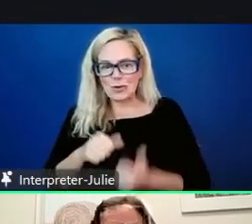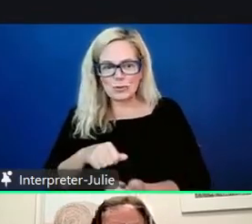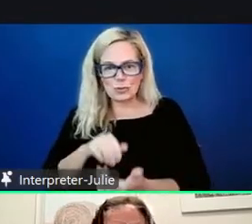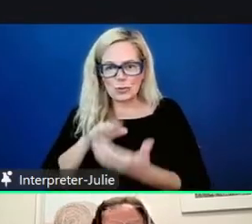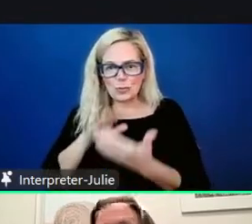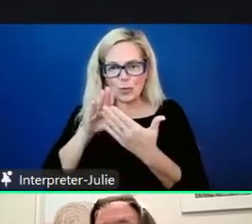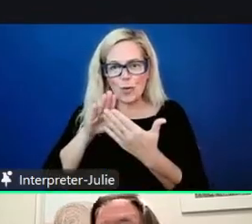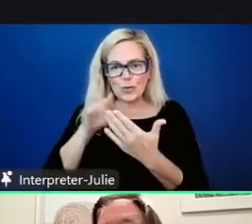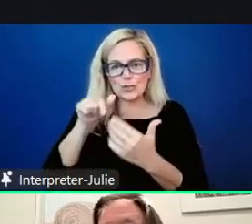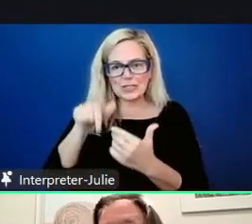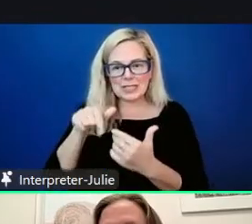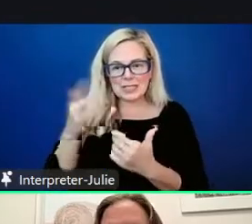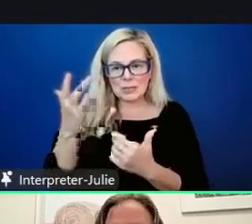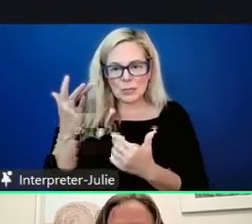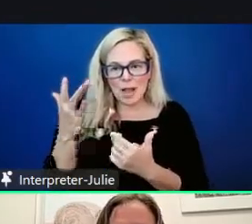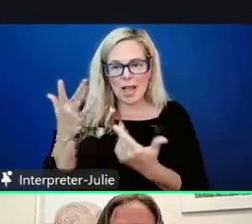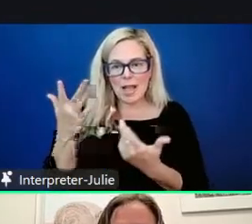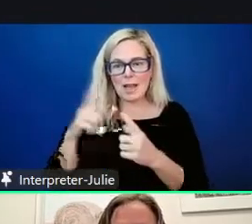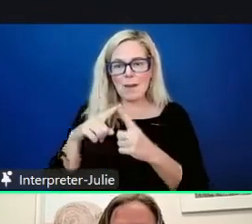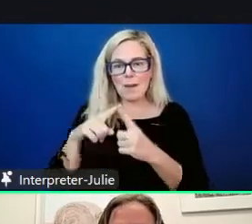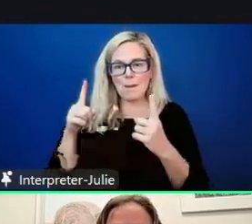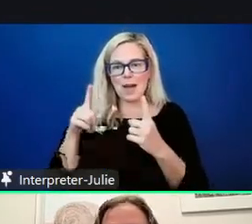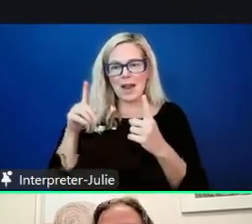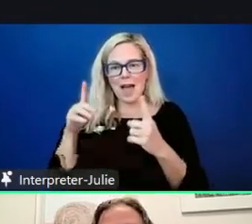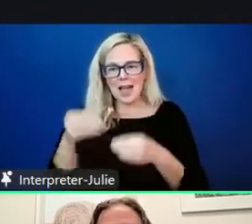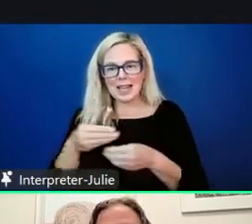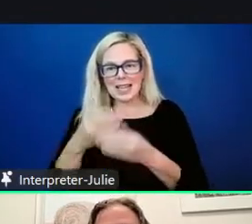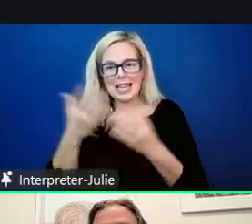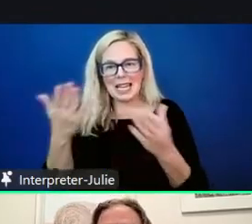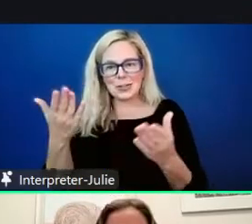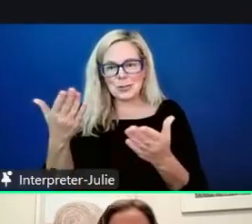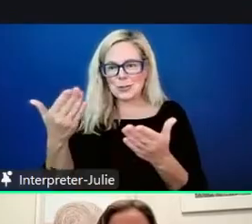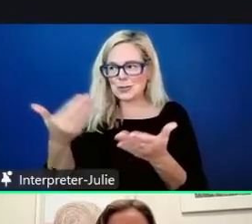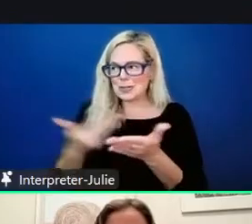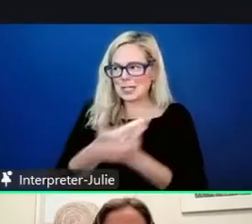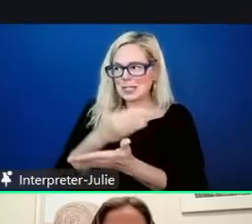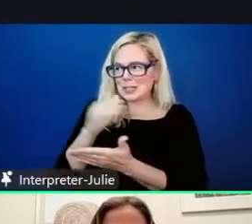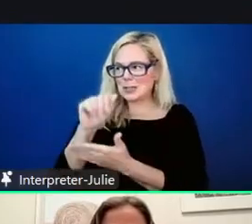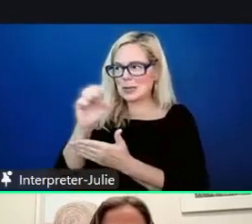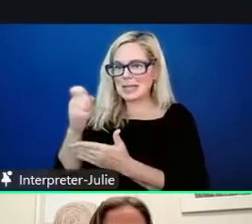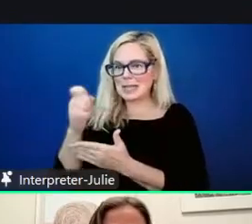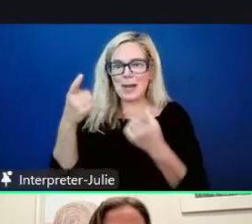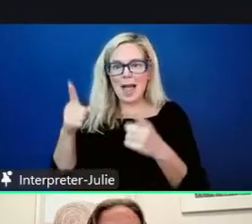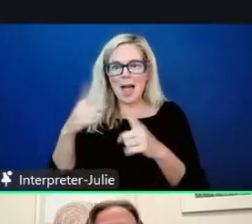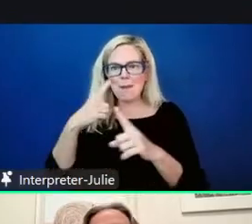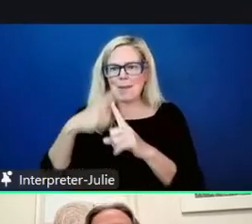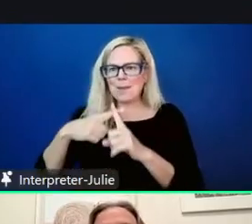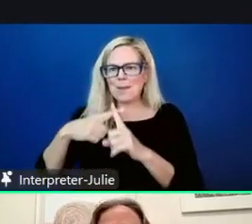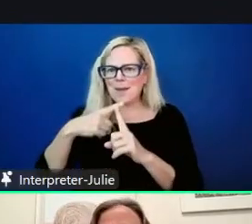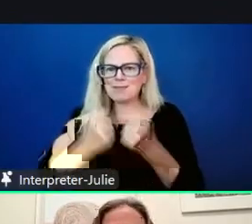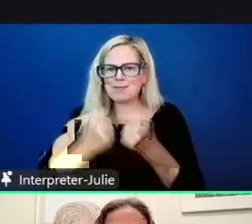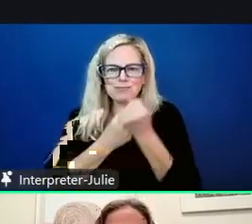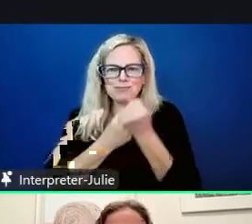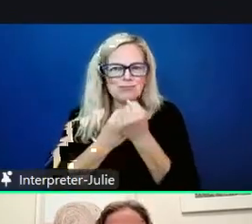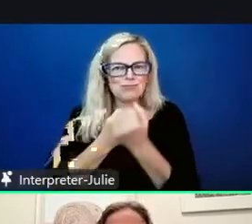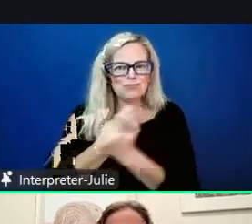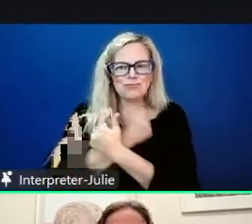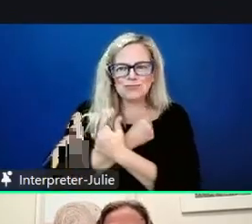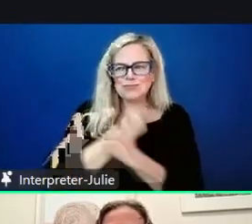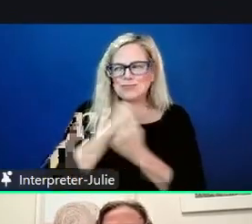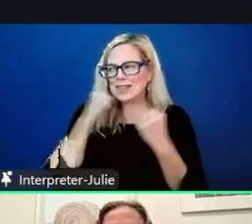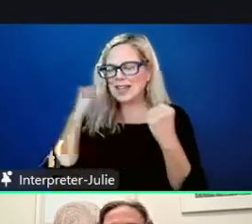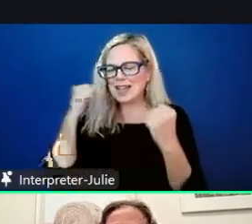new case and I shared my positionality, but I was cheered on, hugged, and offered support by faculty, students,